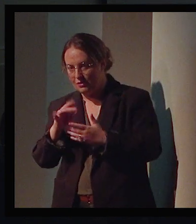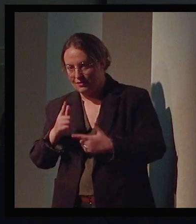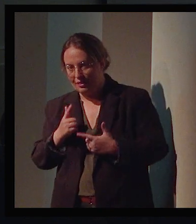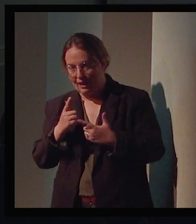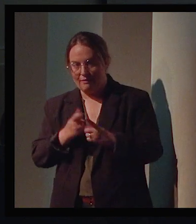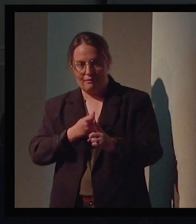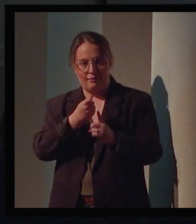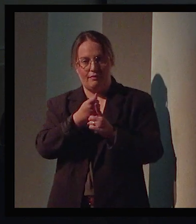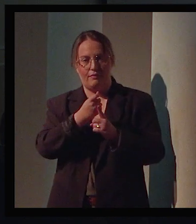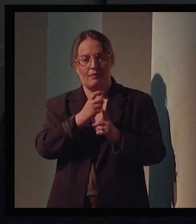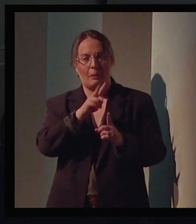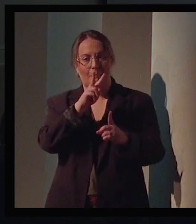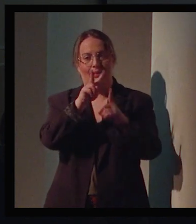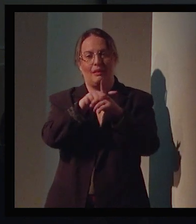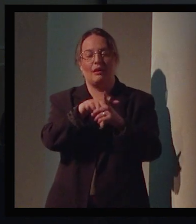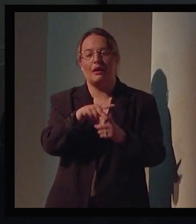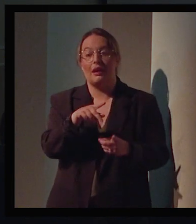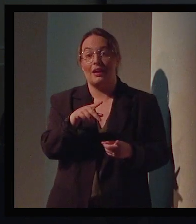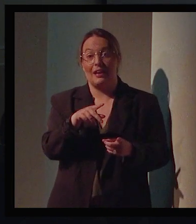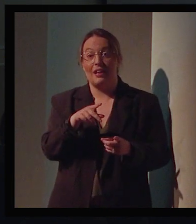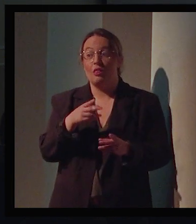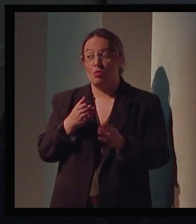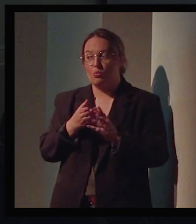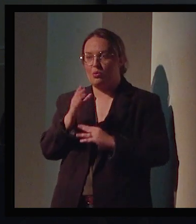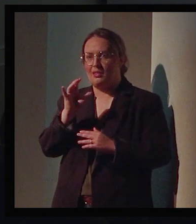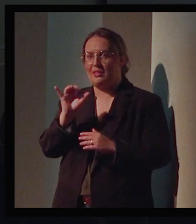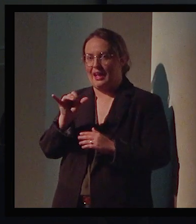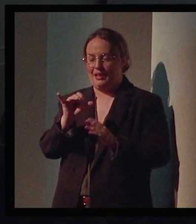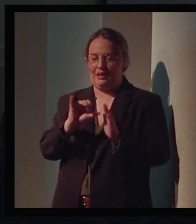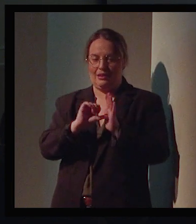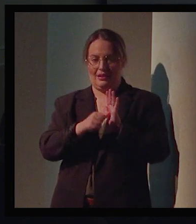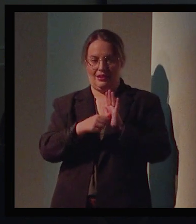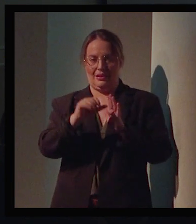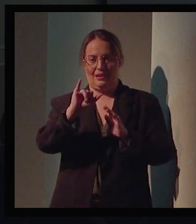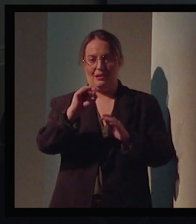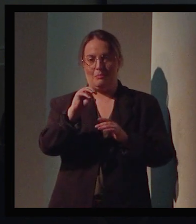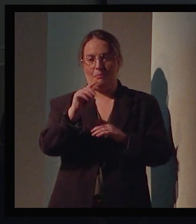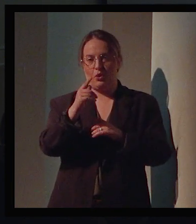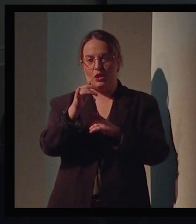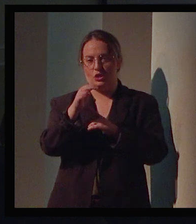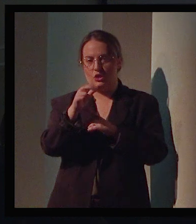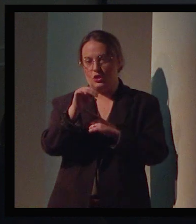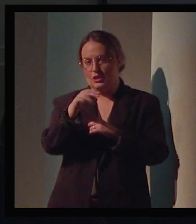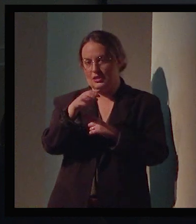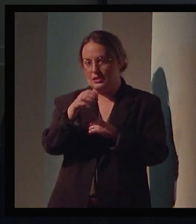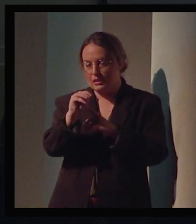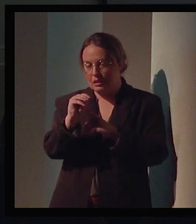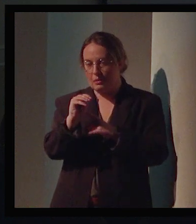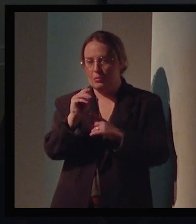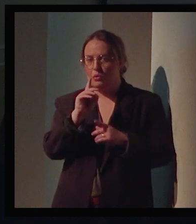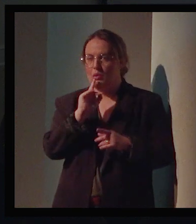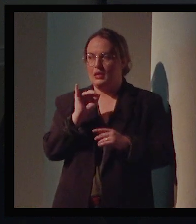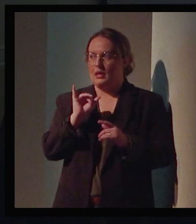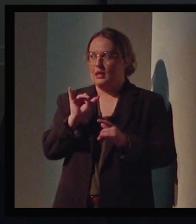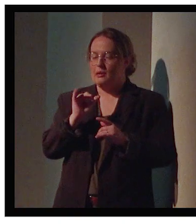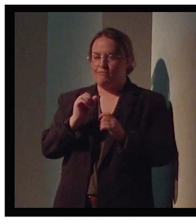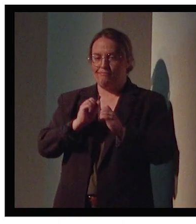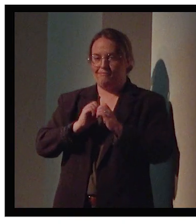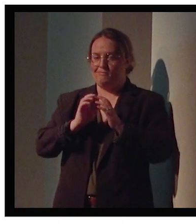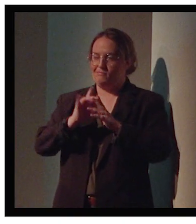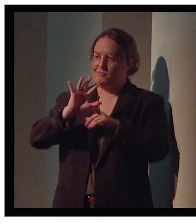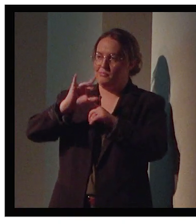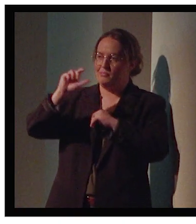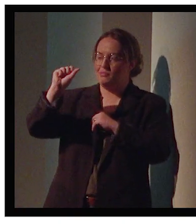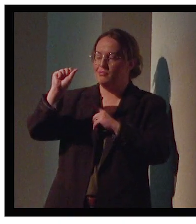through the rise and ultimate commercial success of Impressionism that loose, energetic brushwork, like the kind you see here in